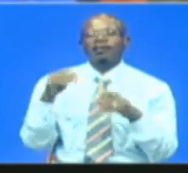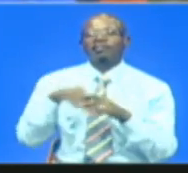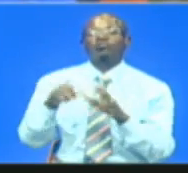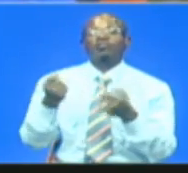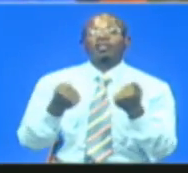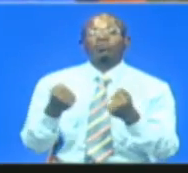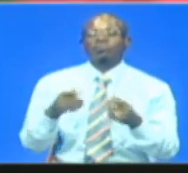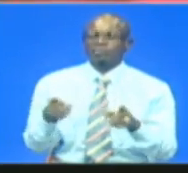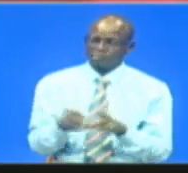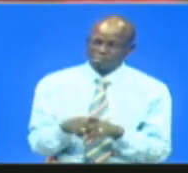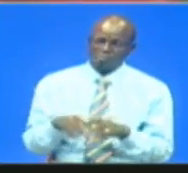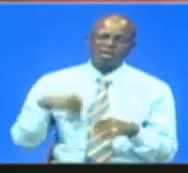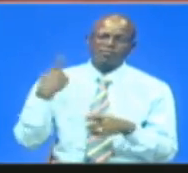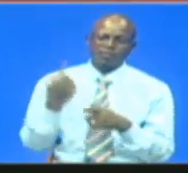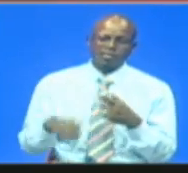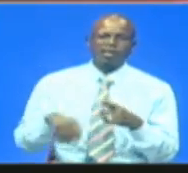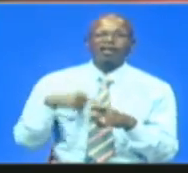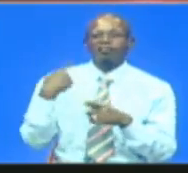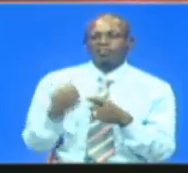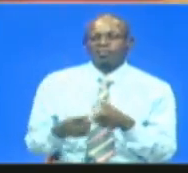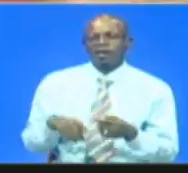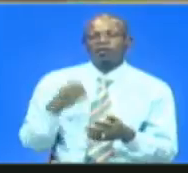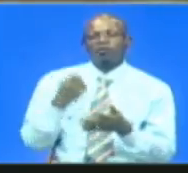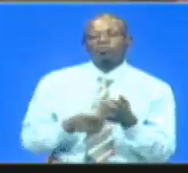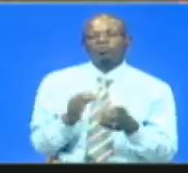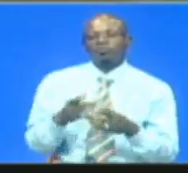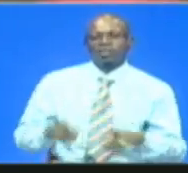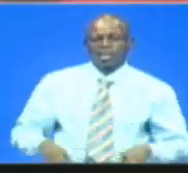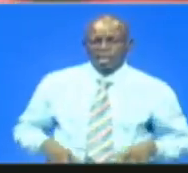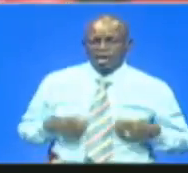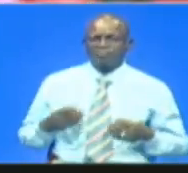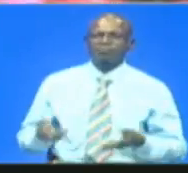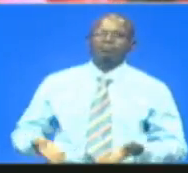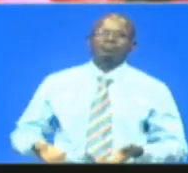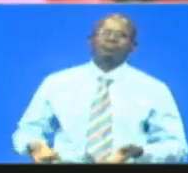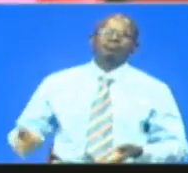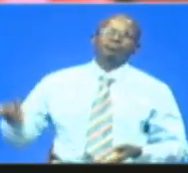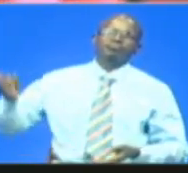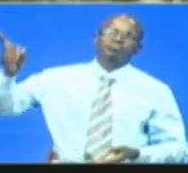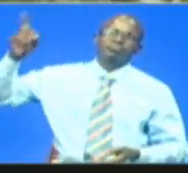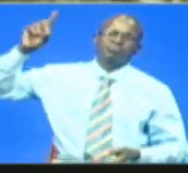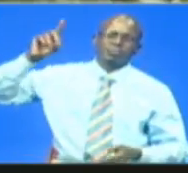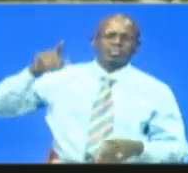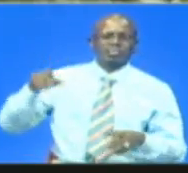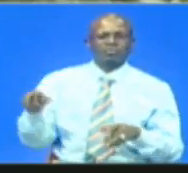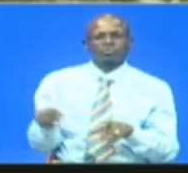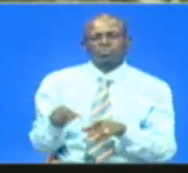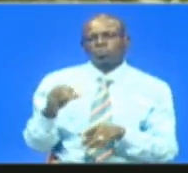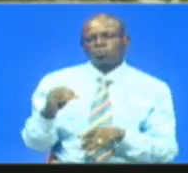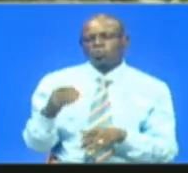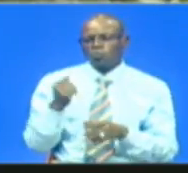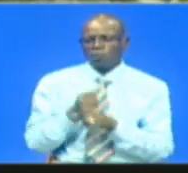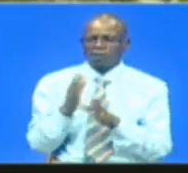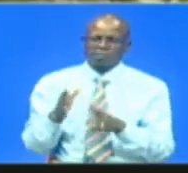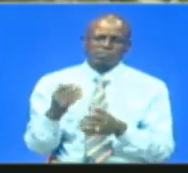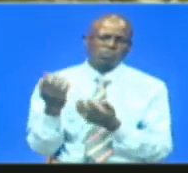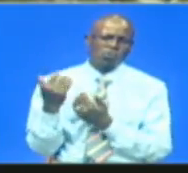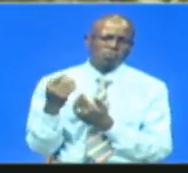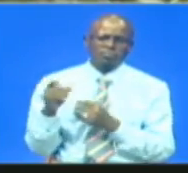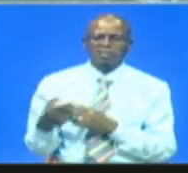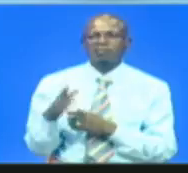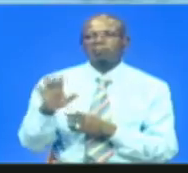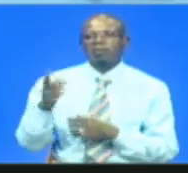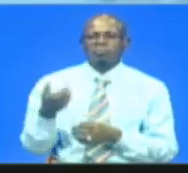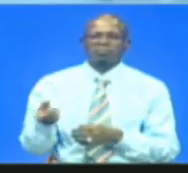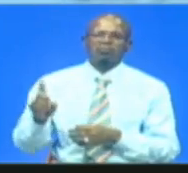with every year the cost of life rising, the workers can only hope that their pay may increase, despite investors in the